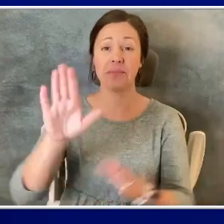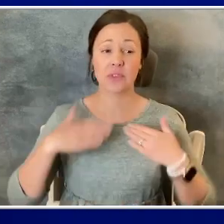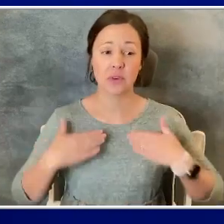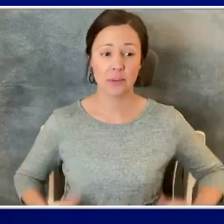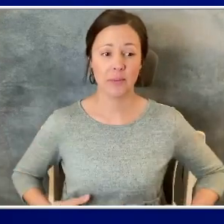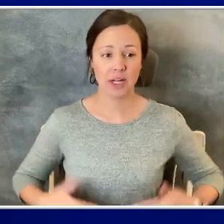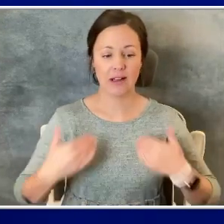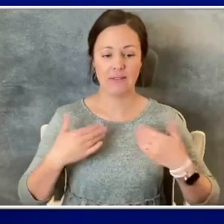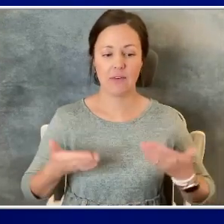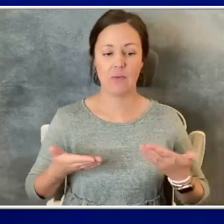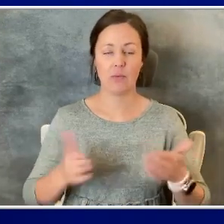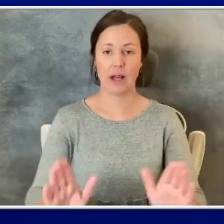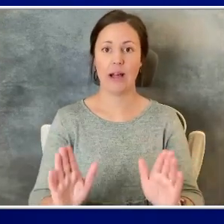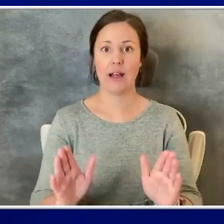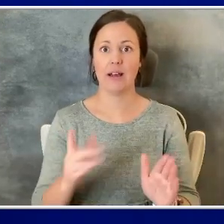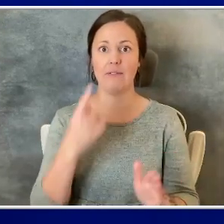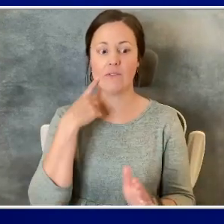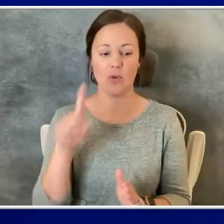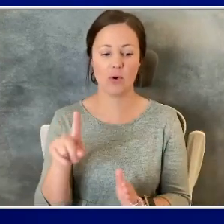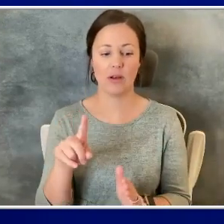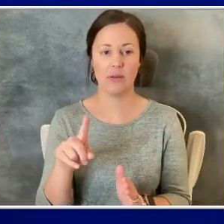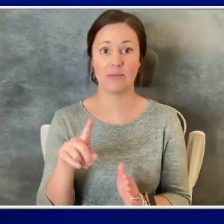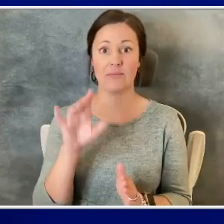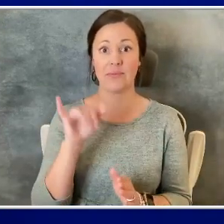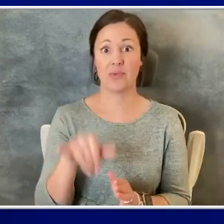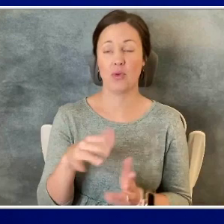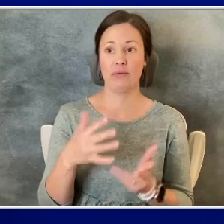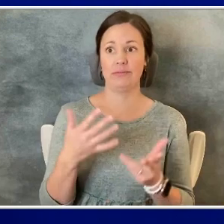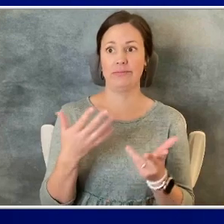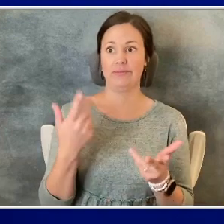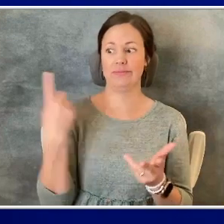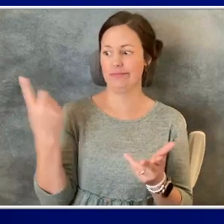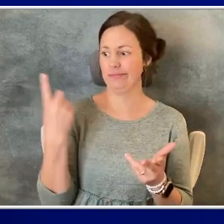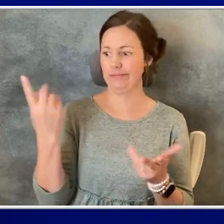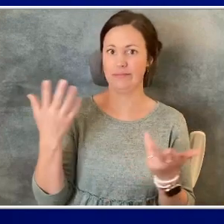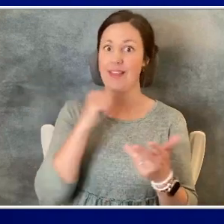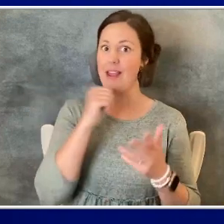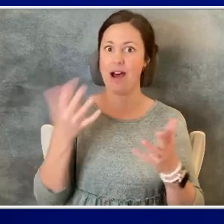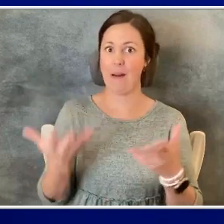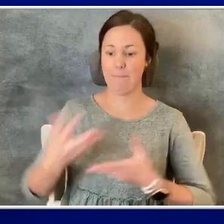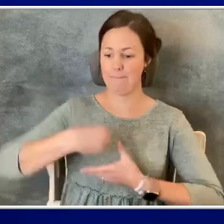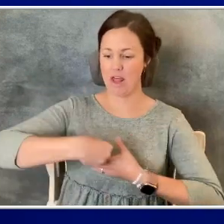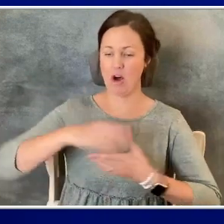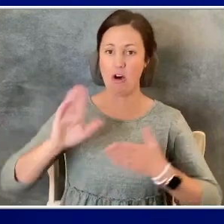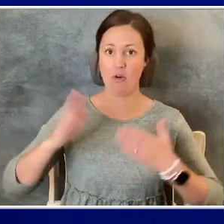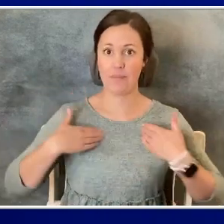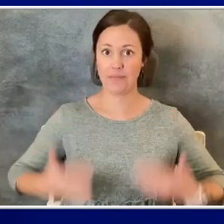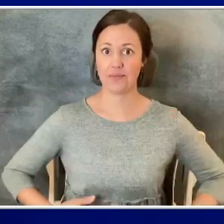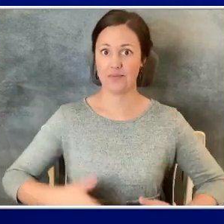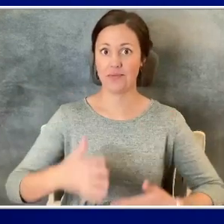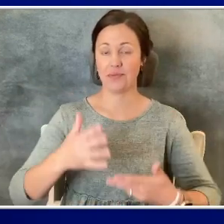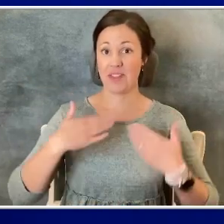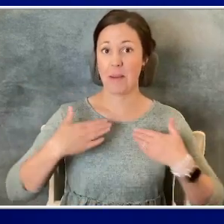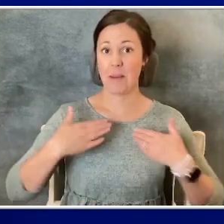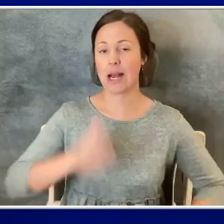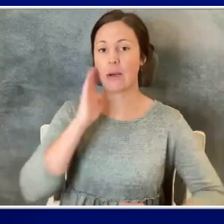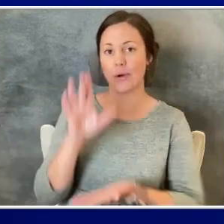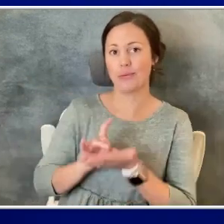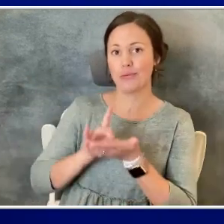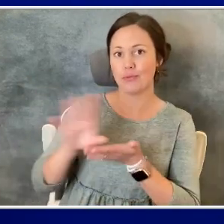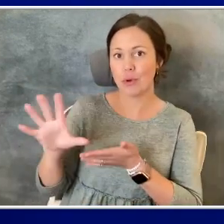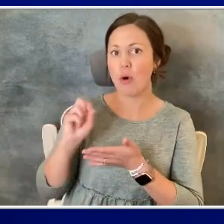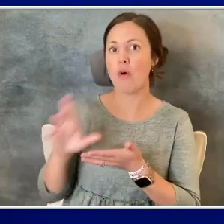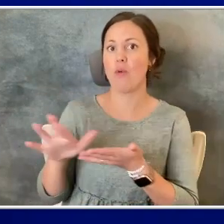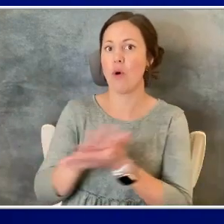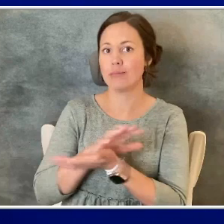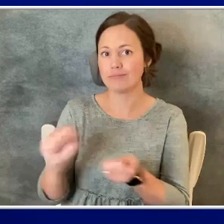of removing those foreign particles, those foreign antigens, breaking them down. This is nothing different. This is just giving you a little bit